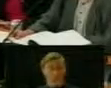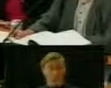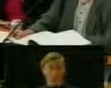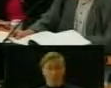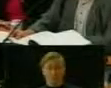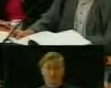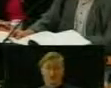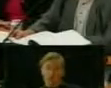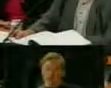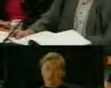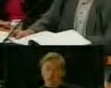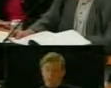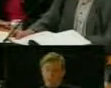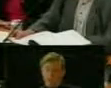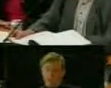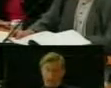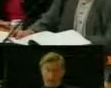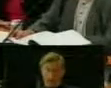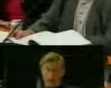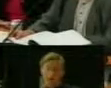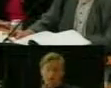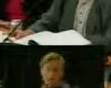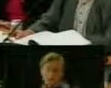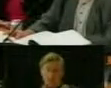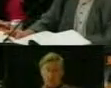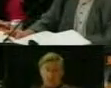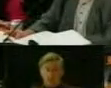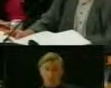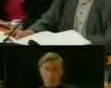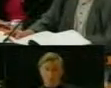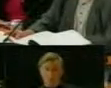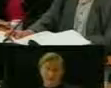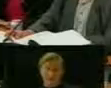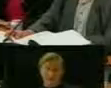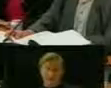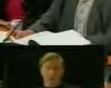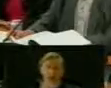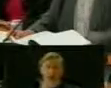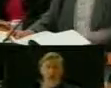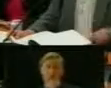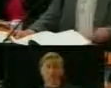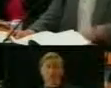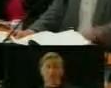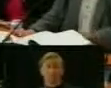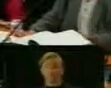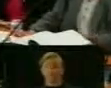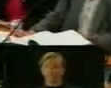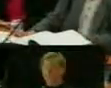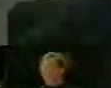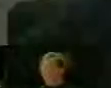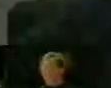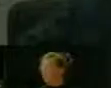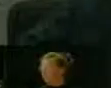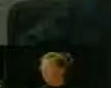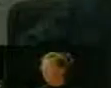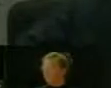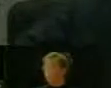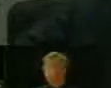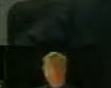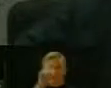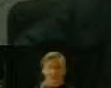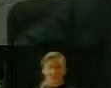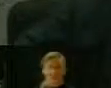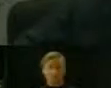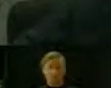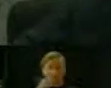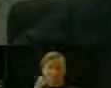rest of us, if we have a conversation, aren't doing anything wrong. Your grandstanding is. I got a call. I